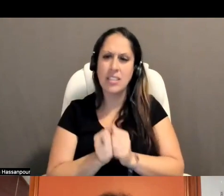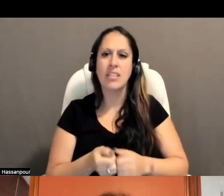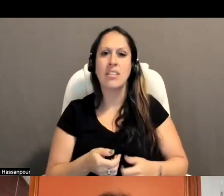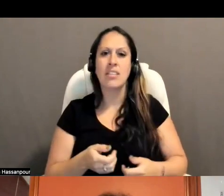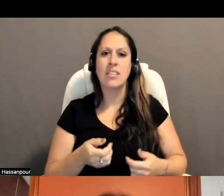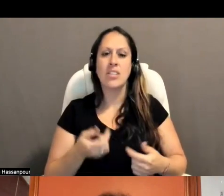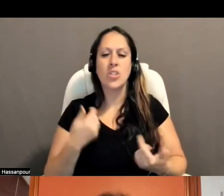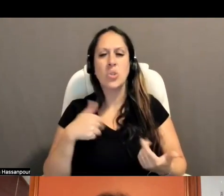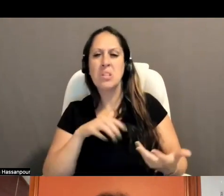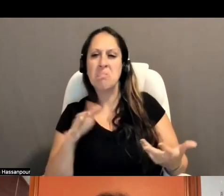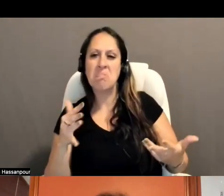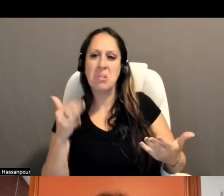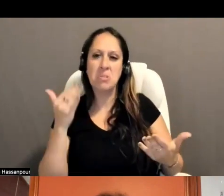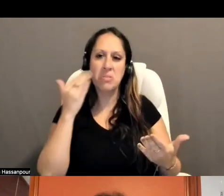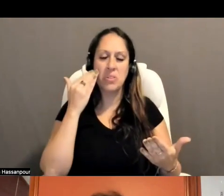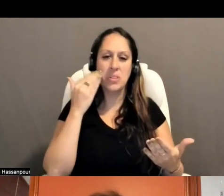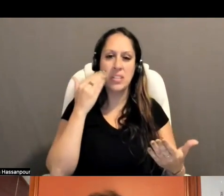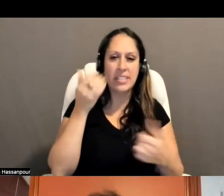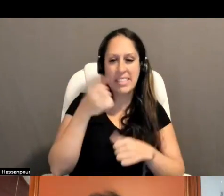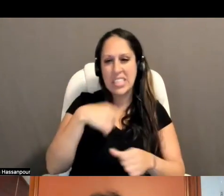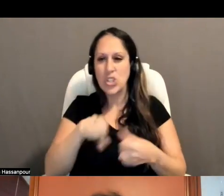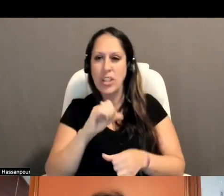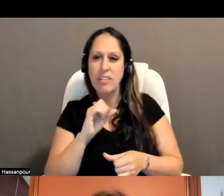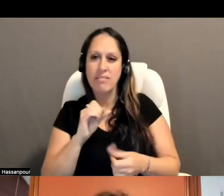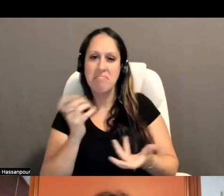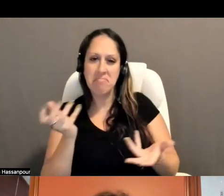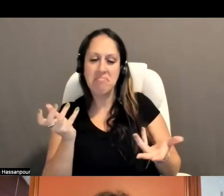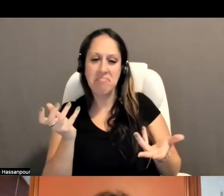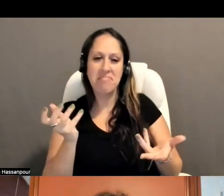we kind of know each other.